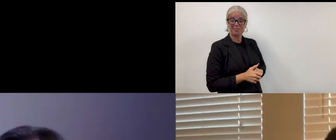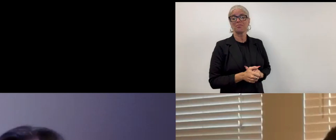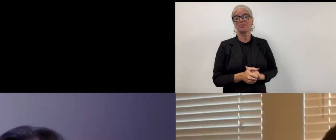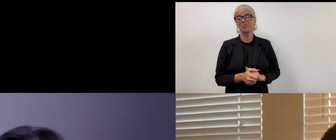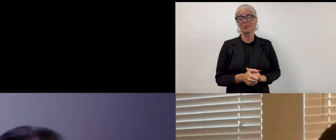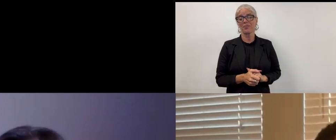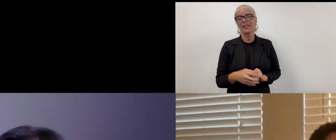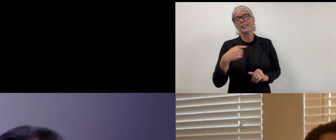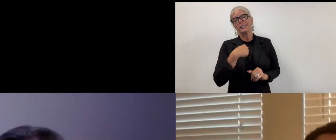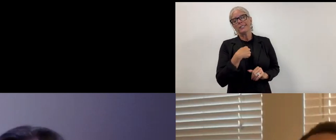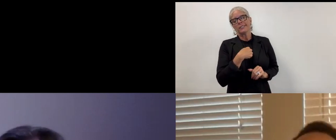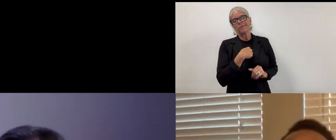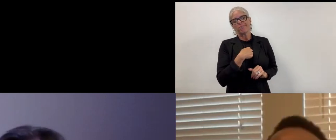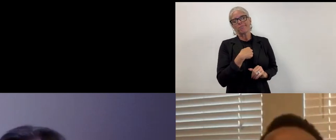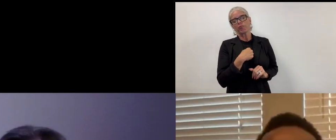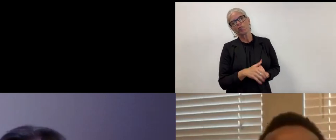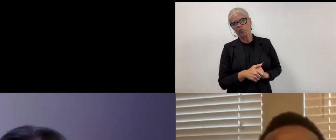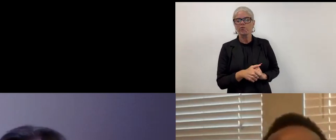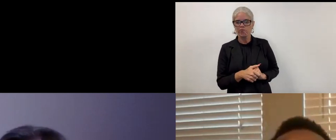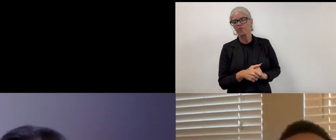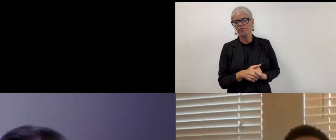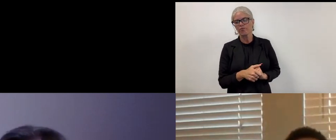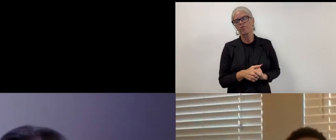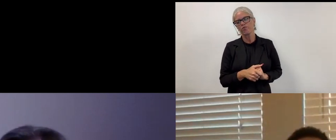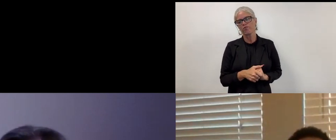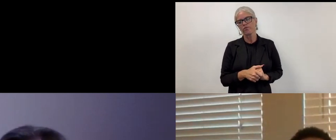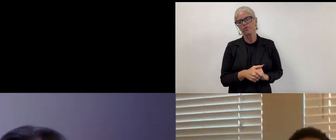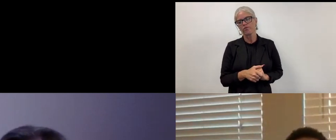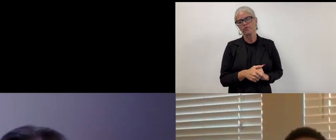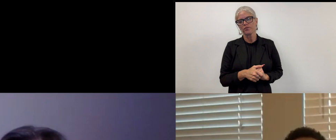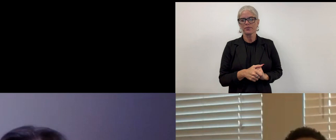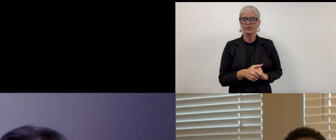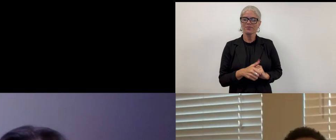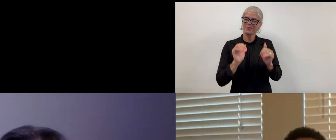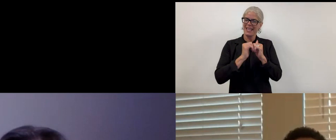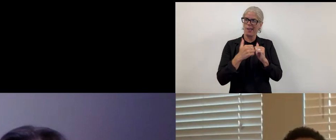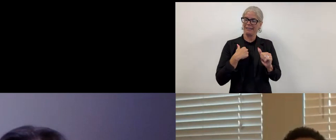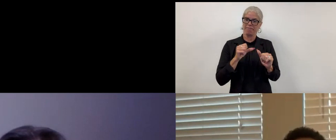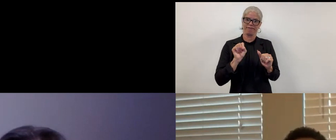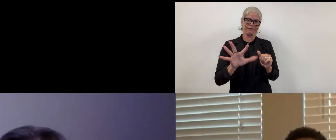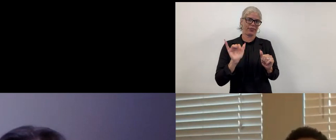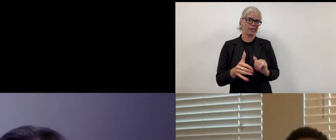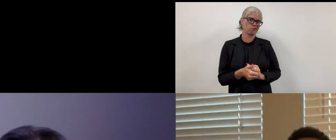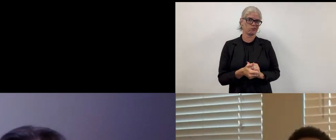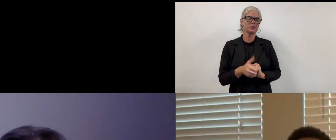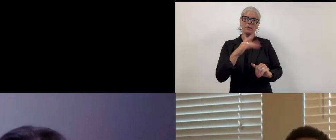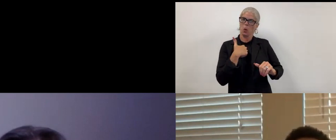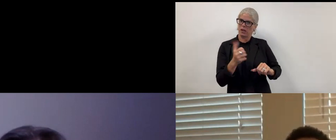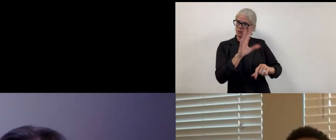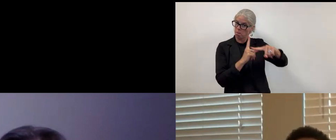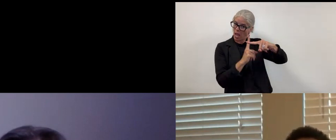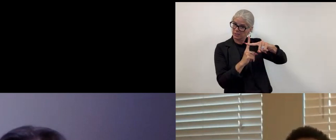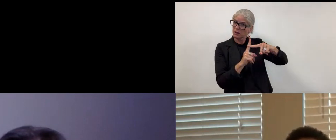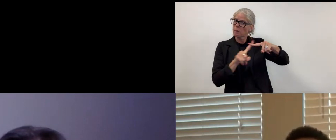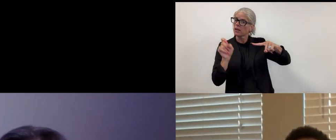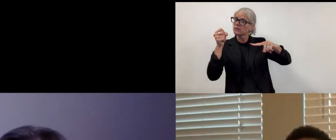question. And I would definitely start with the way I try to phrase things in as